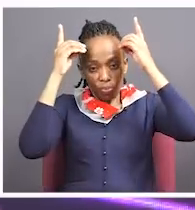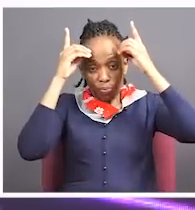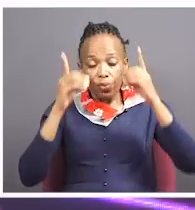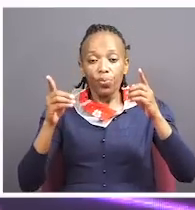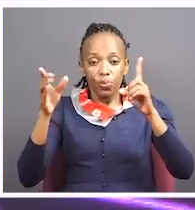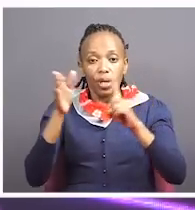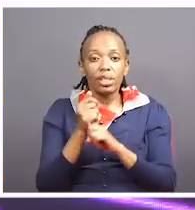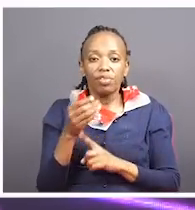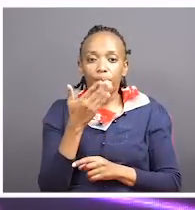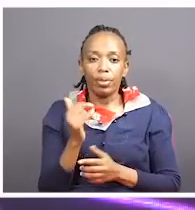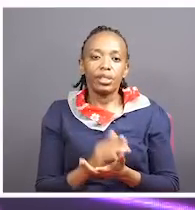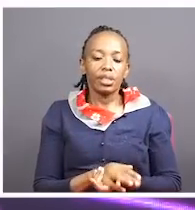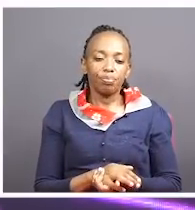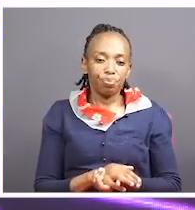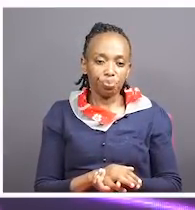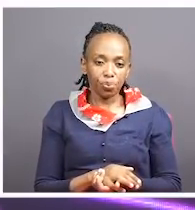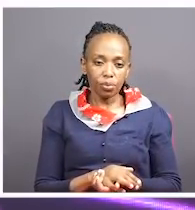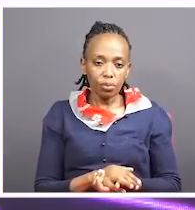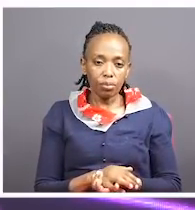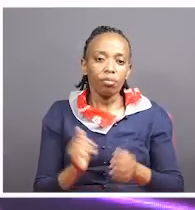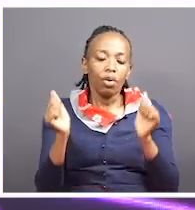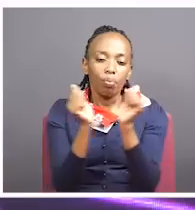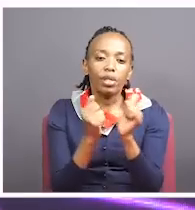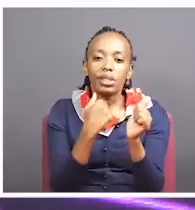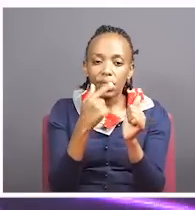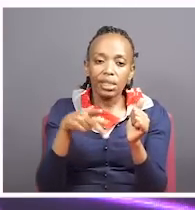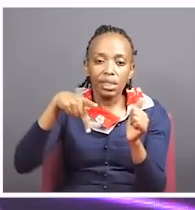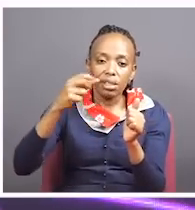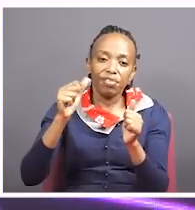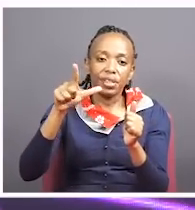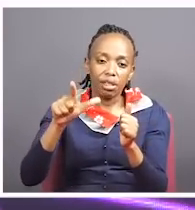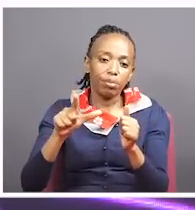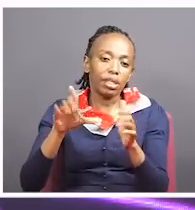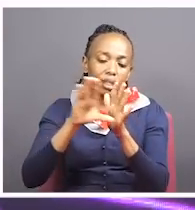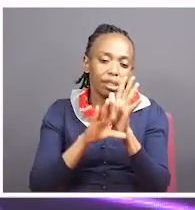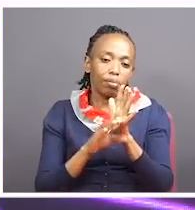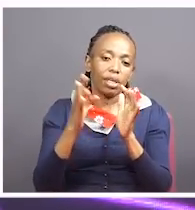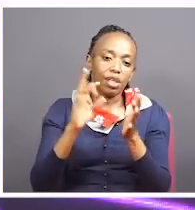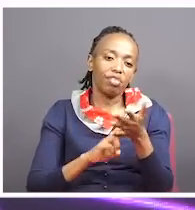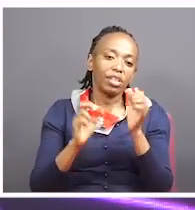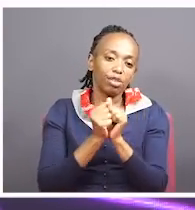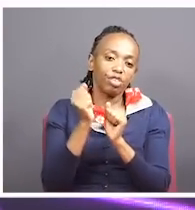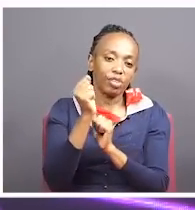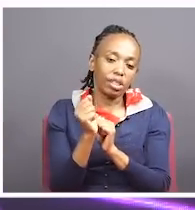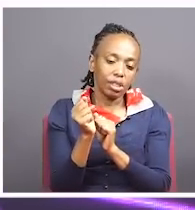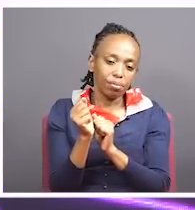determination to achieve the best. Paul says in Philippians chapter 3, verse